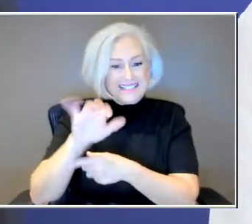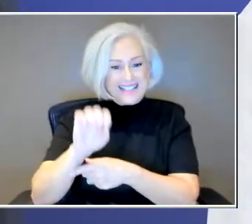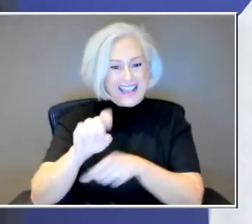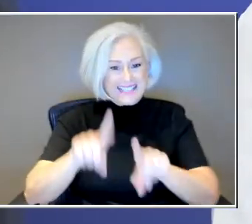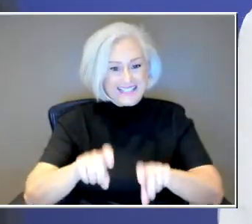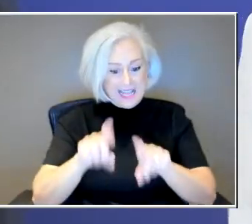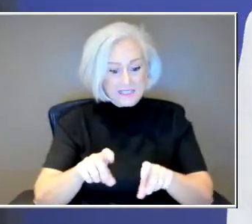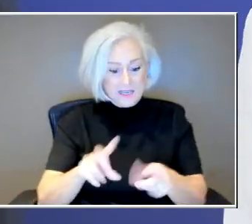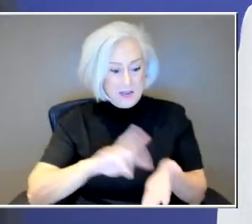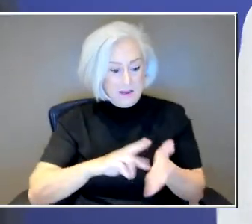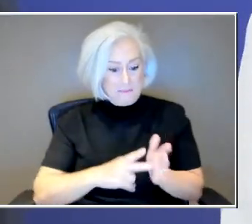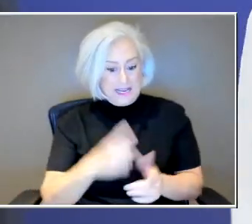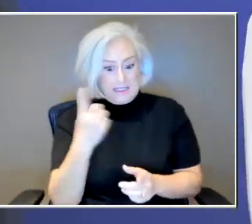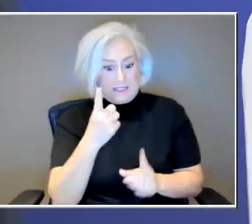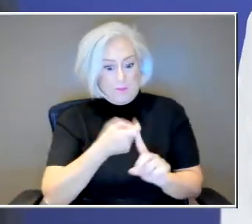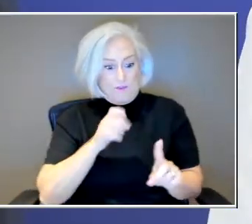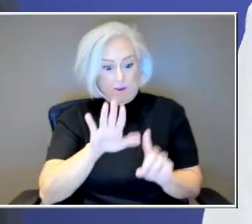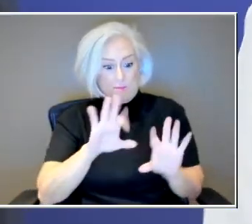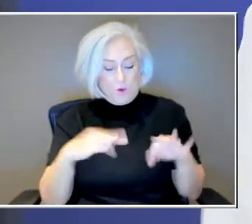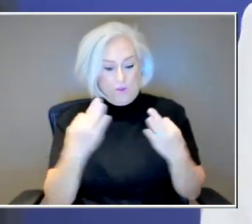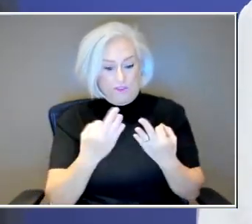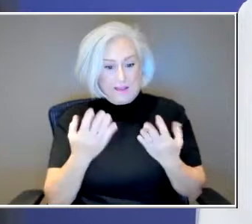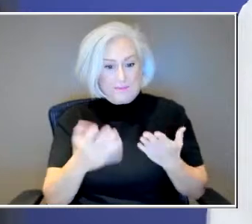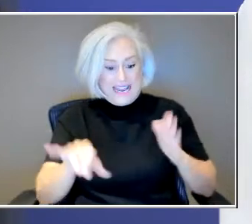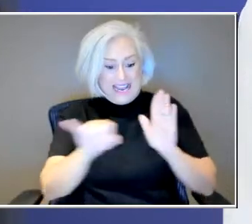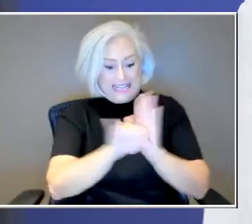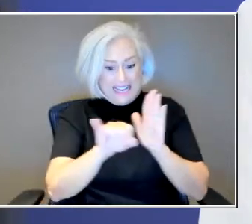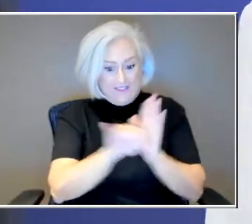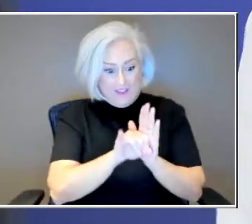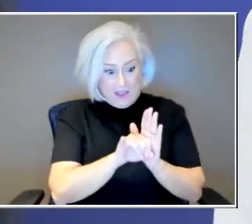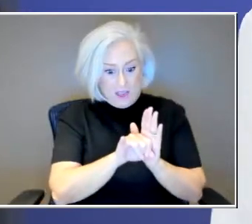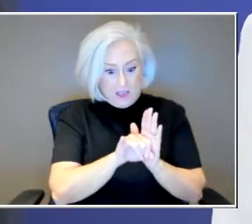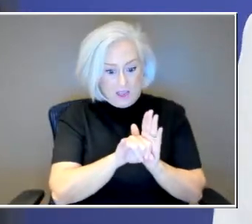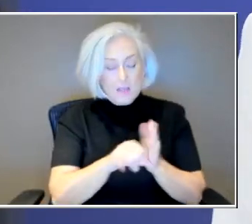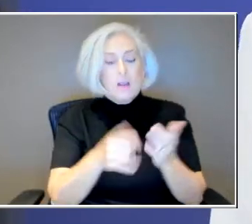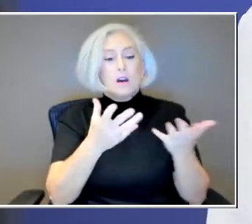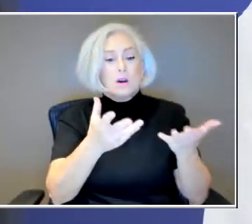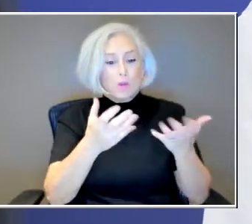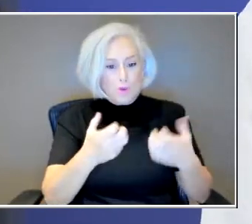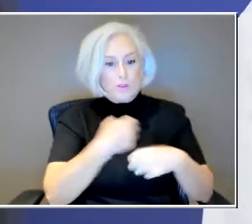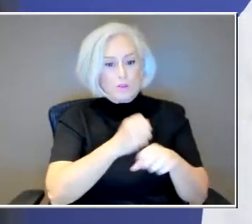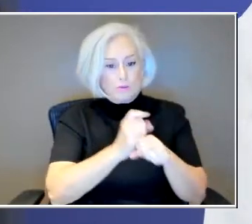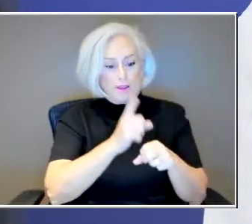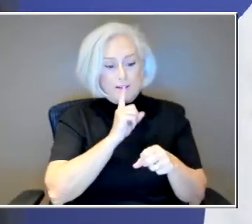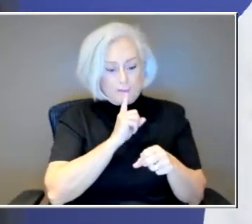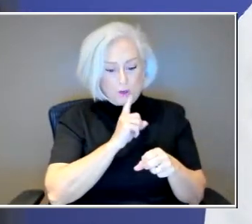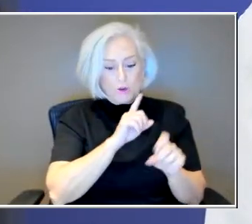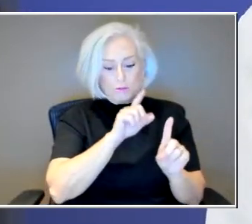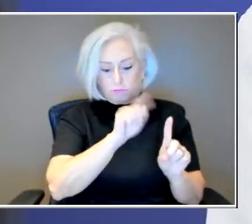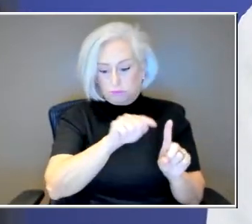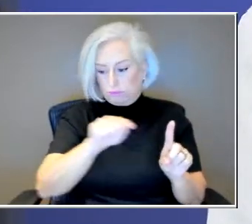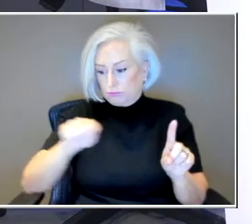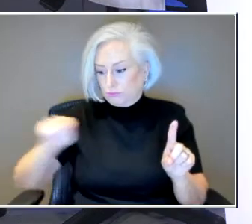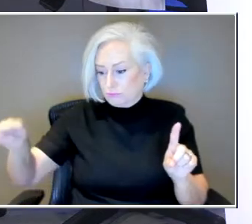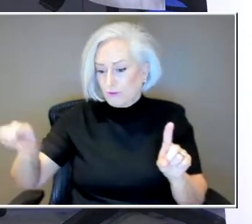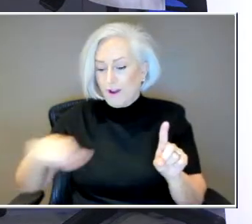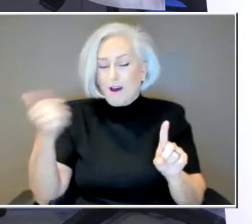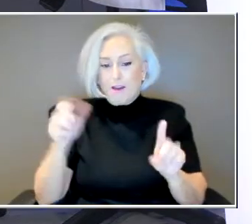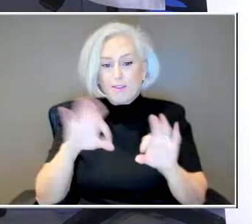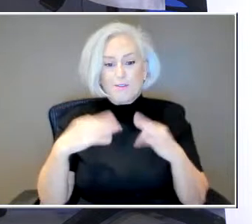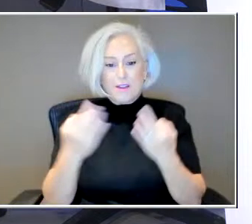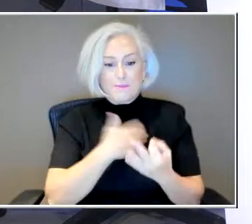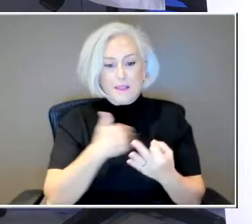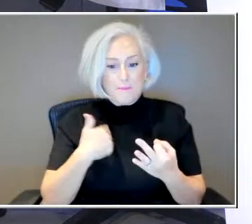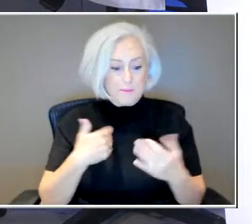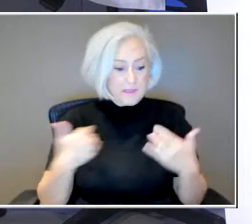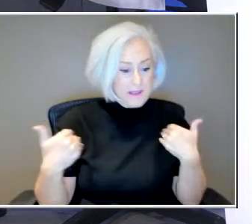to come to us so that we can ensure that we facilitate testing in extended family members. So Lori, how long